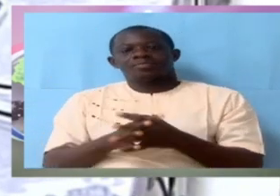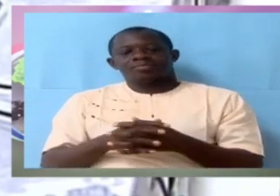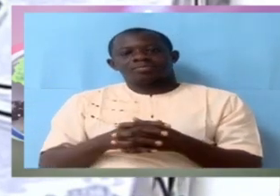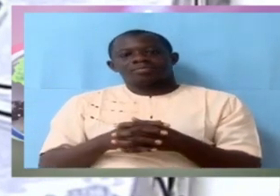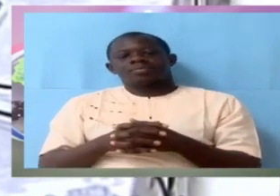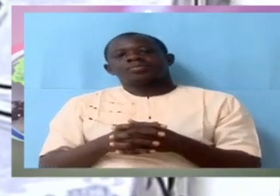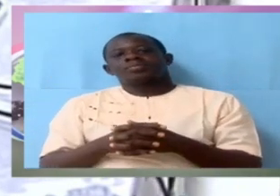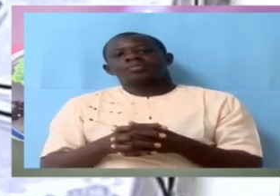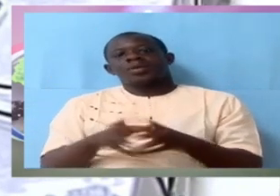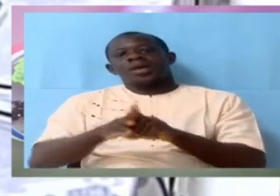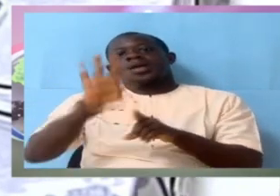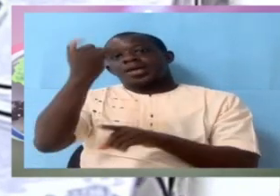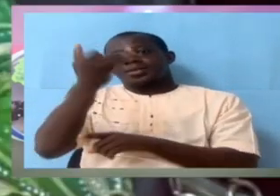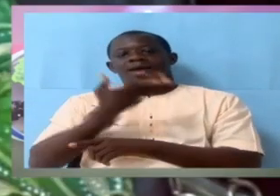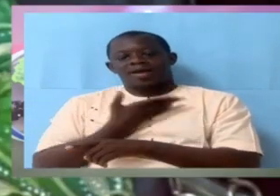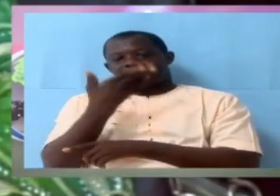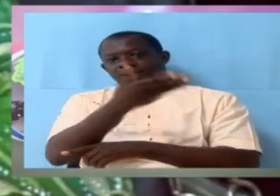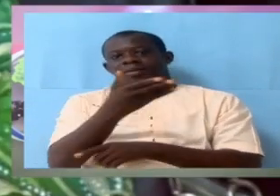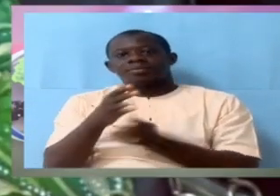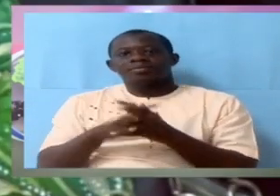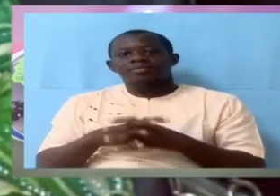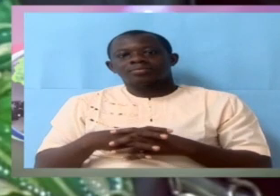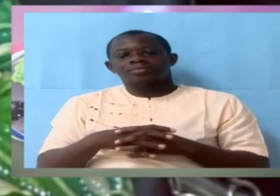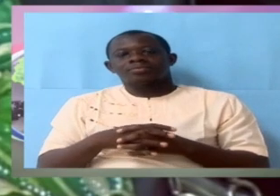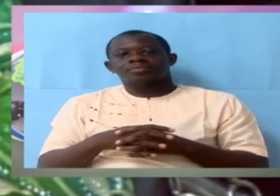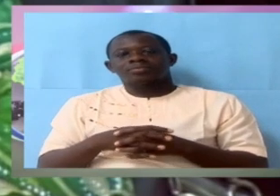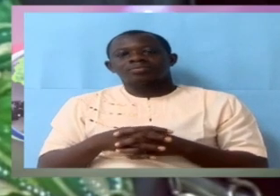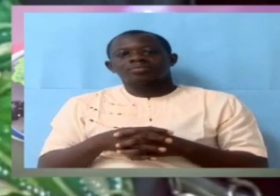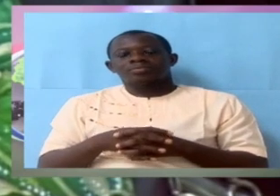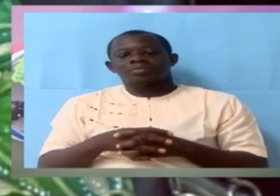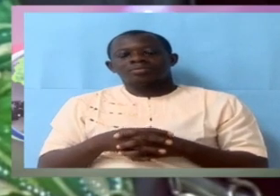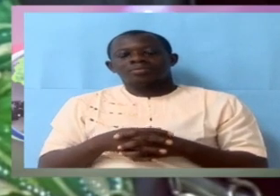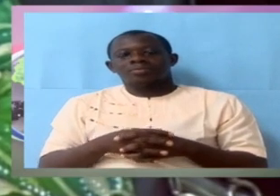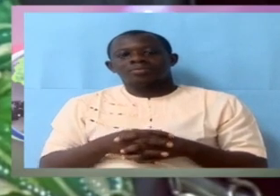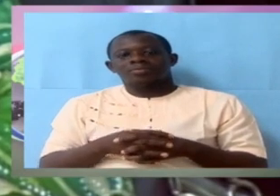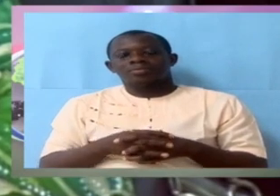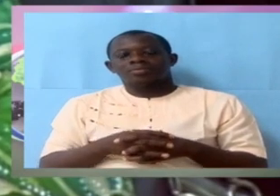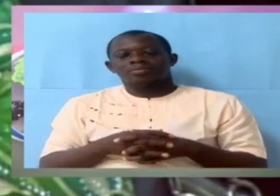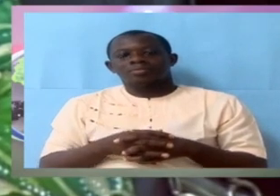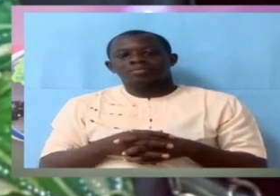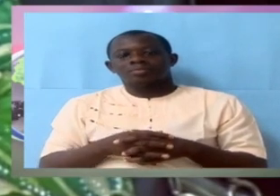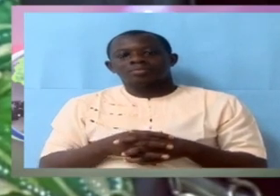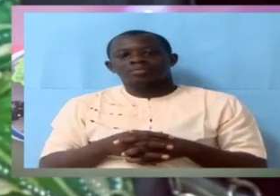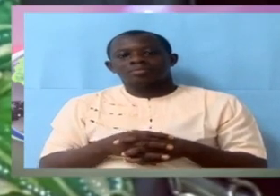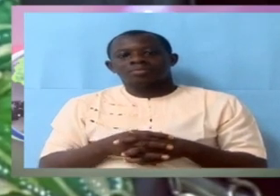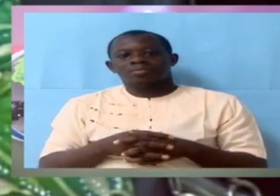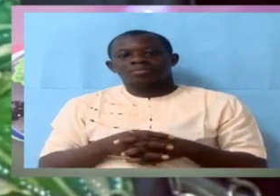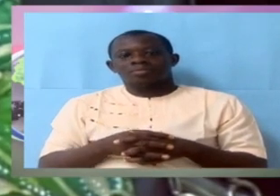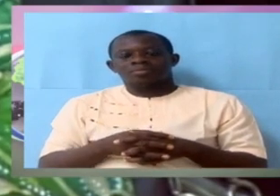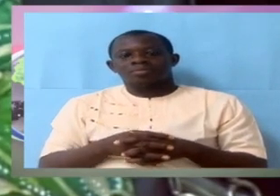Yes. Ila muskeba do ina ta sambole pura ita test ke ban fa foka jube fa ya sotol ban fa ma sot